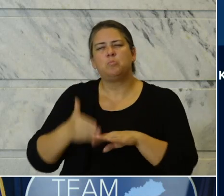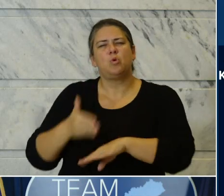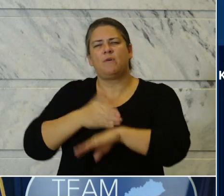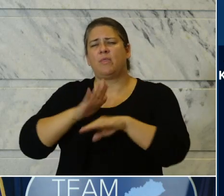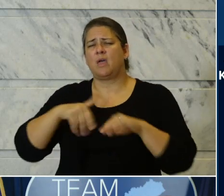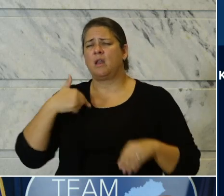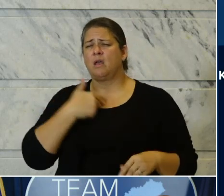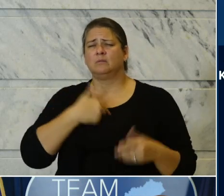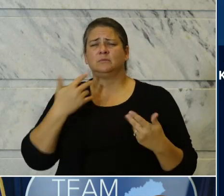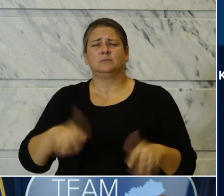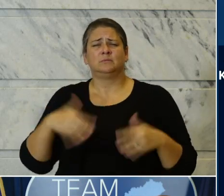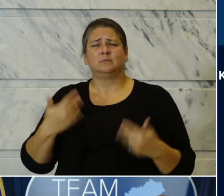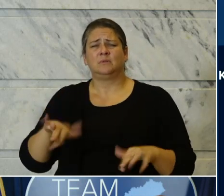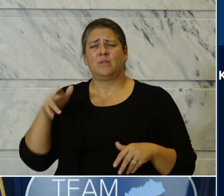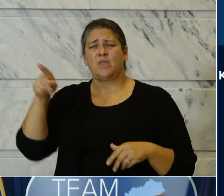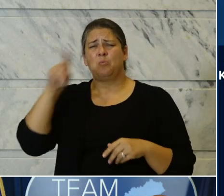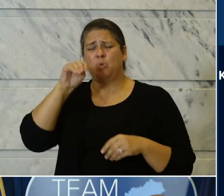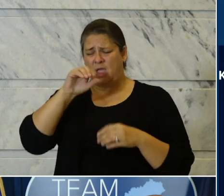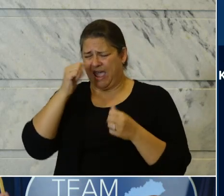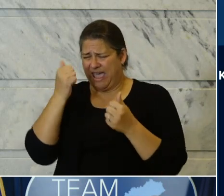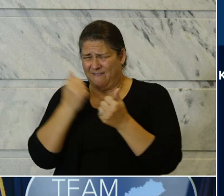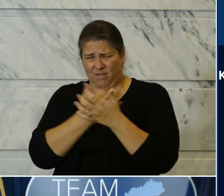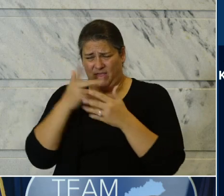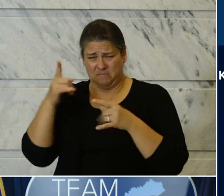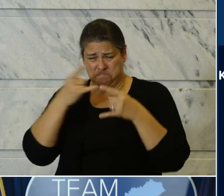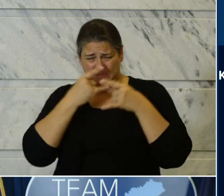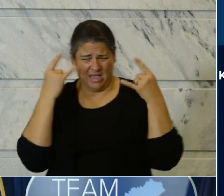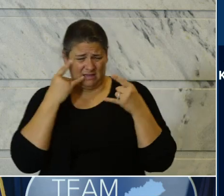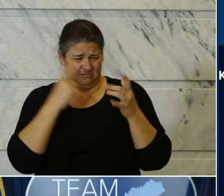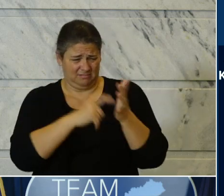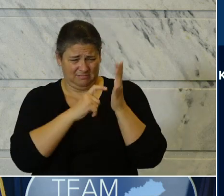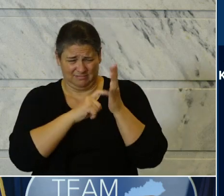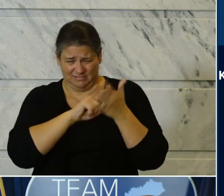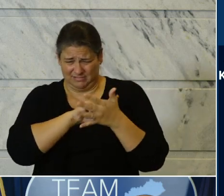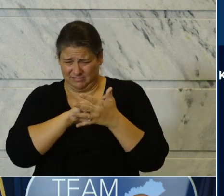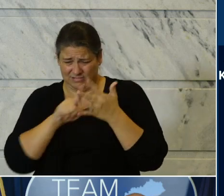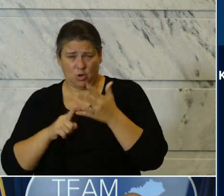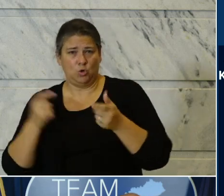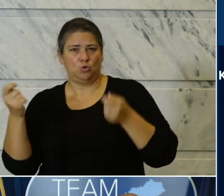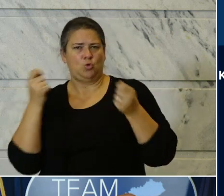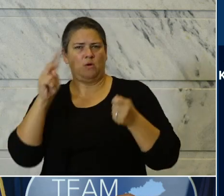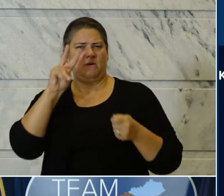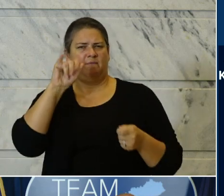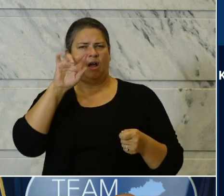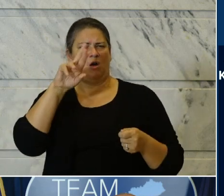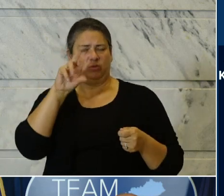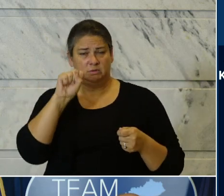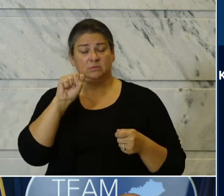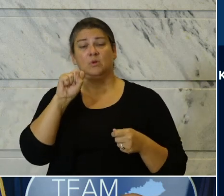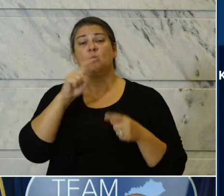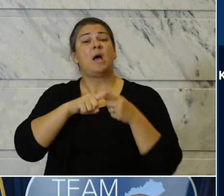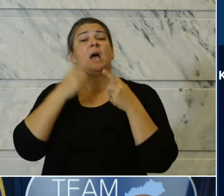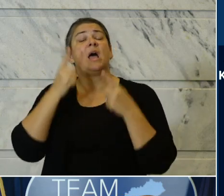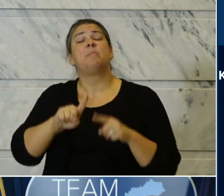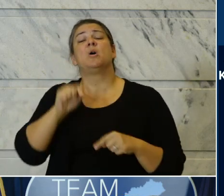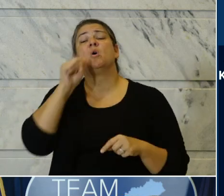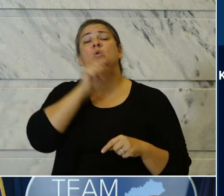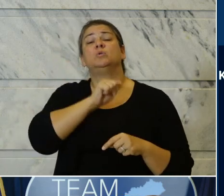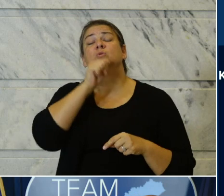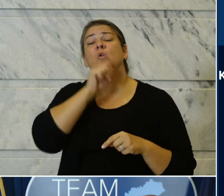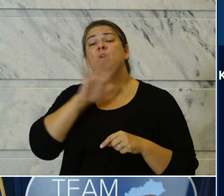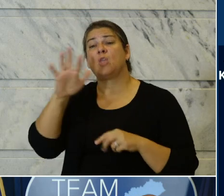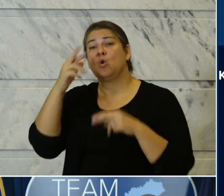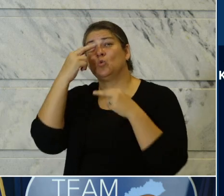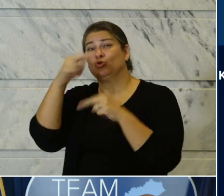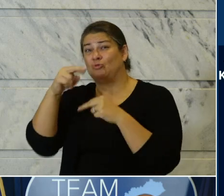are because they put all these measures in place, they controlled the virus. Now the problem is if Arizona removes those restrictions, Arizona is going to